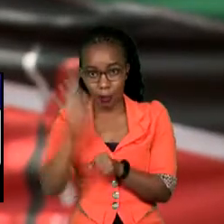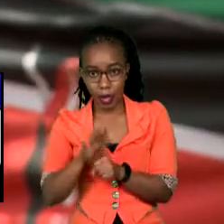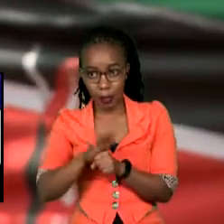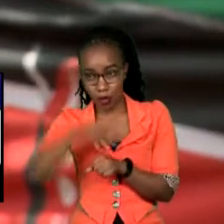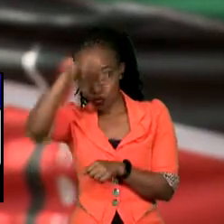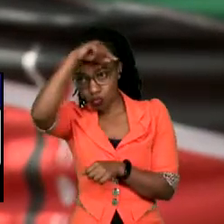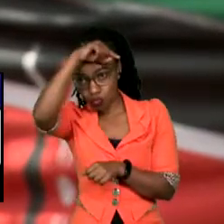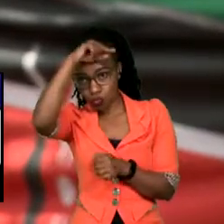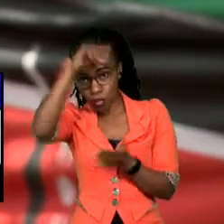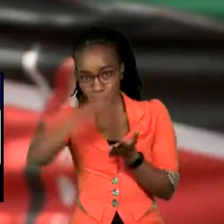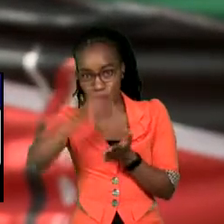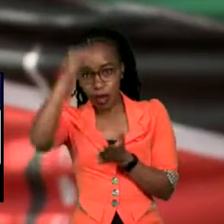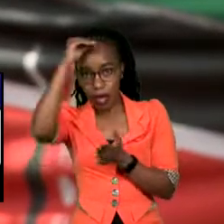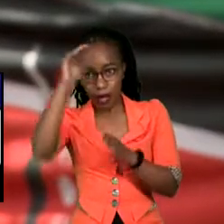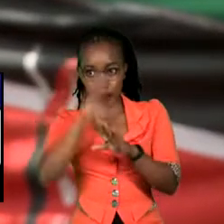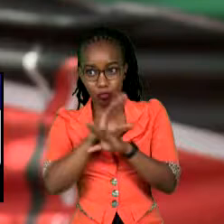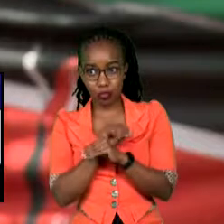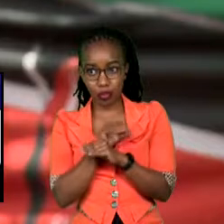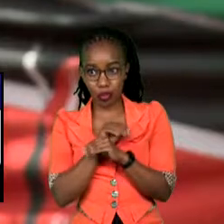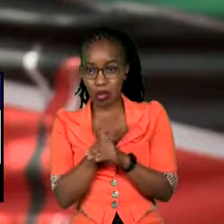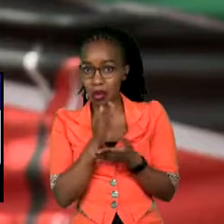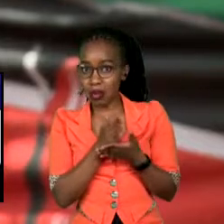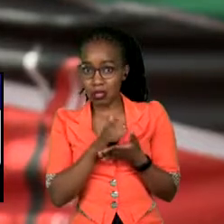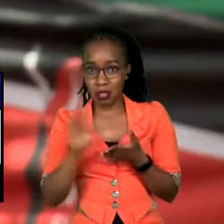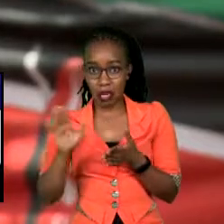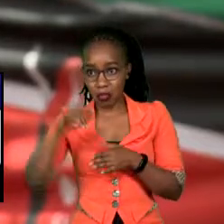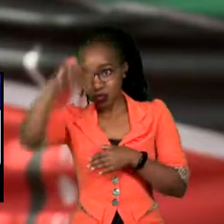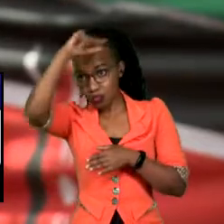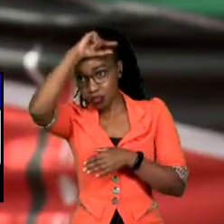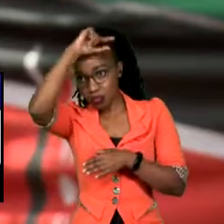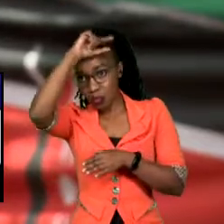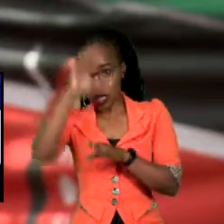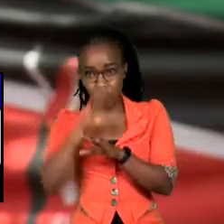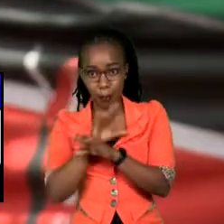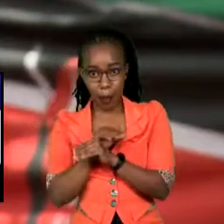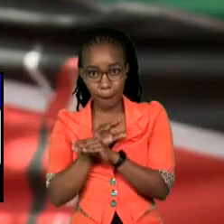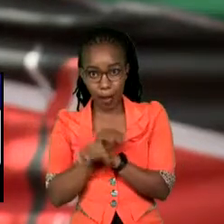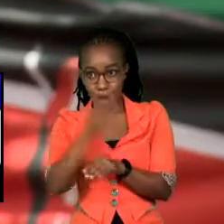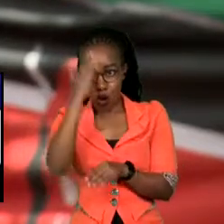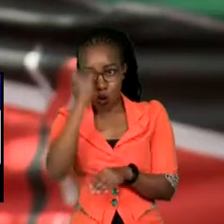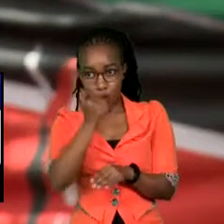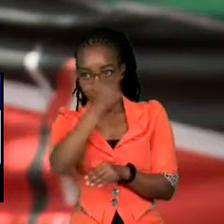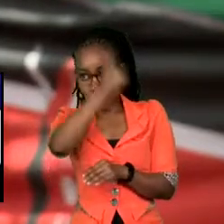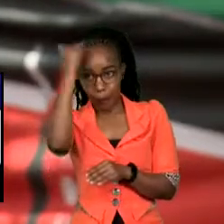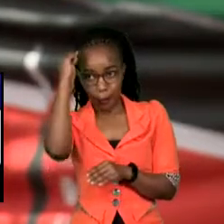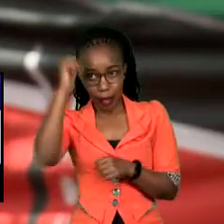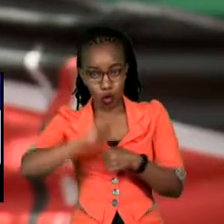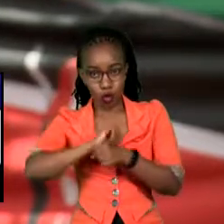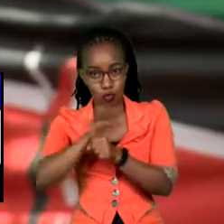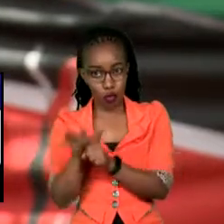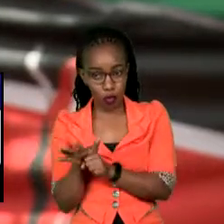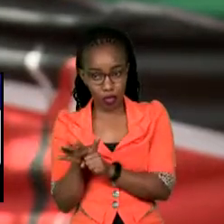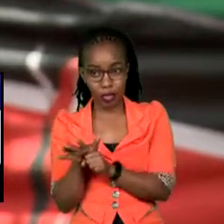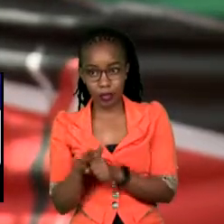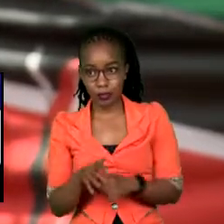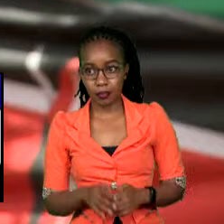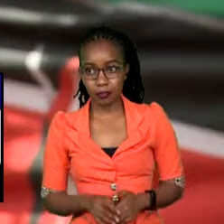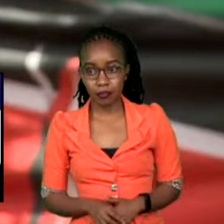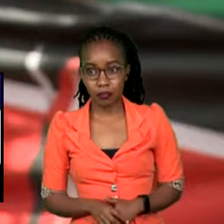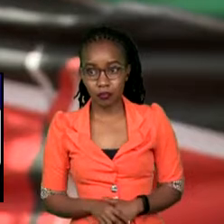graduates studied virtually and some have actually graduated virtually due to the effects of the COVID-19